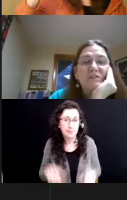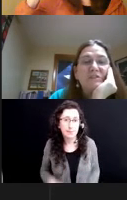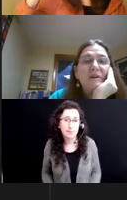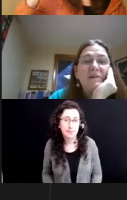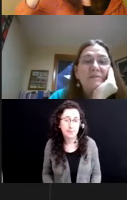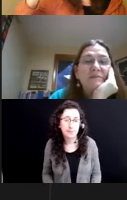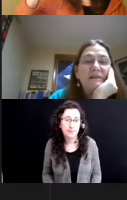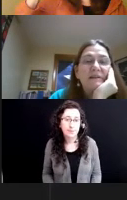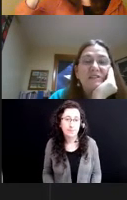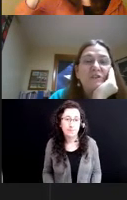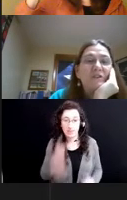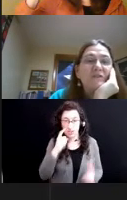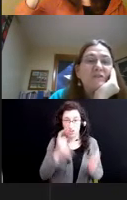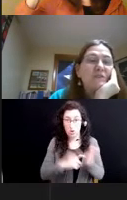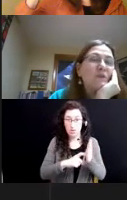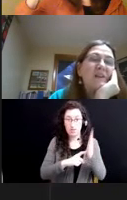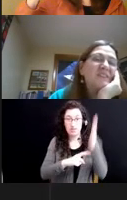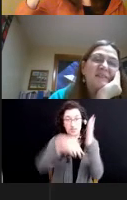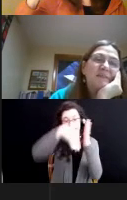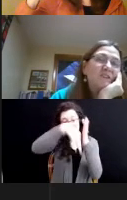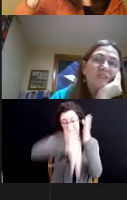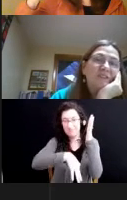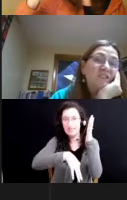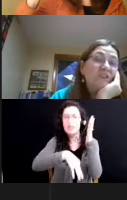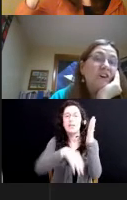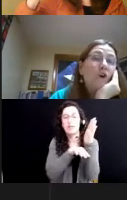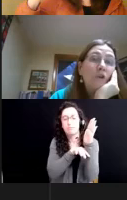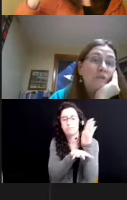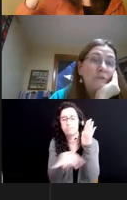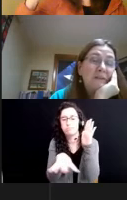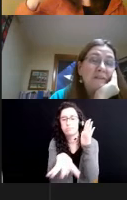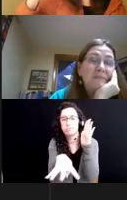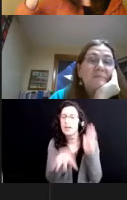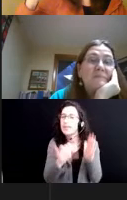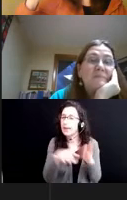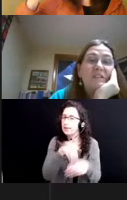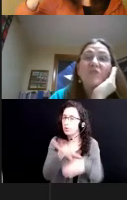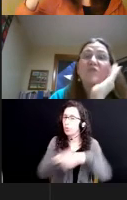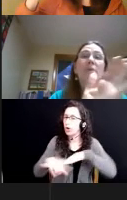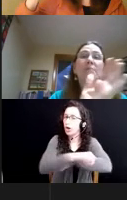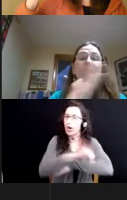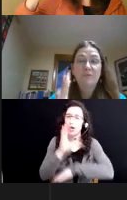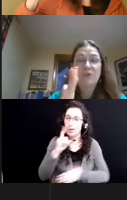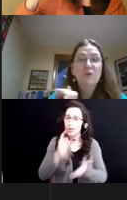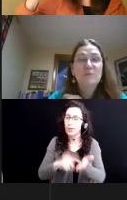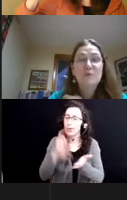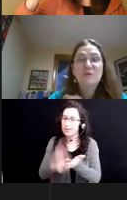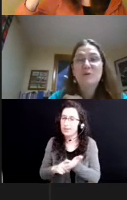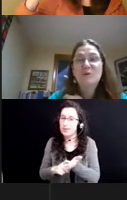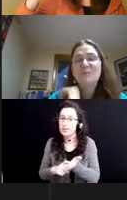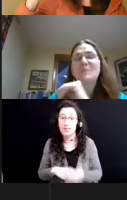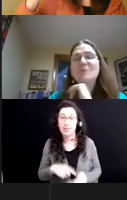grows across the ground. That's the stoloniferous component. And this is something you're going to see in your lawn all over the place. It'll show up if you don't